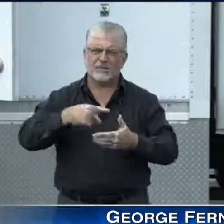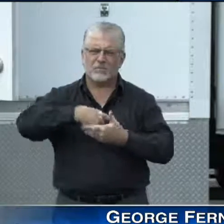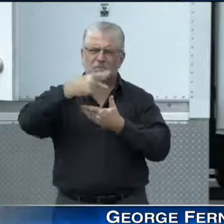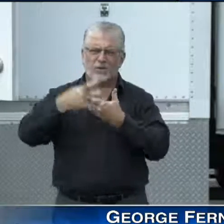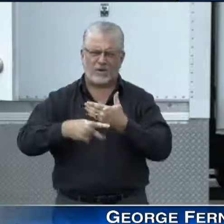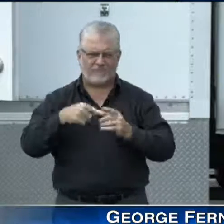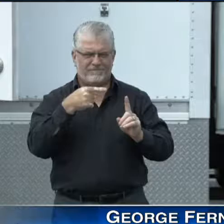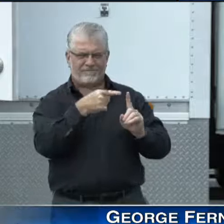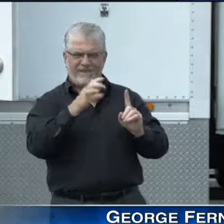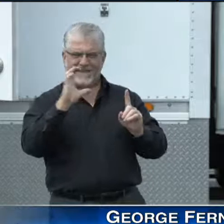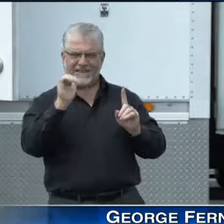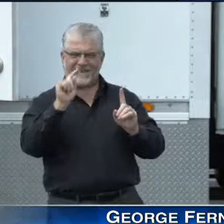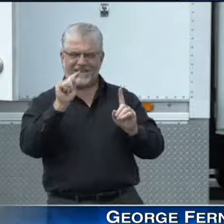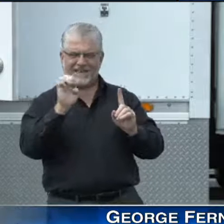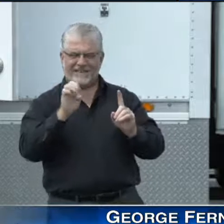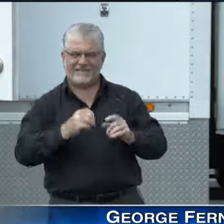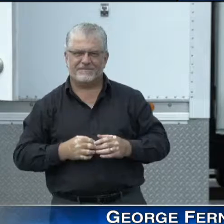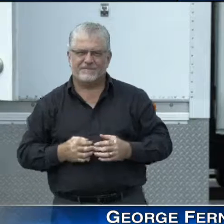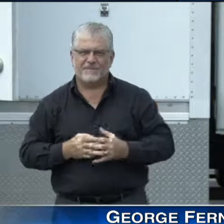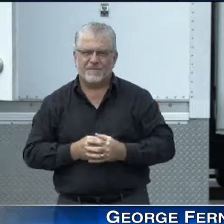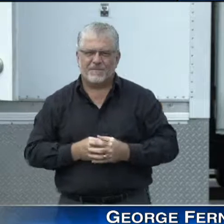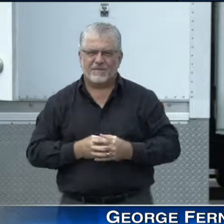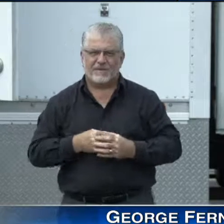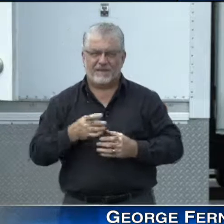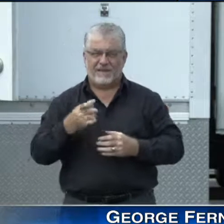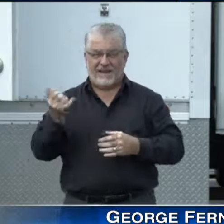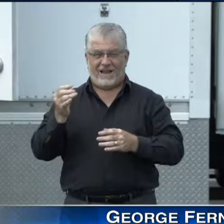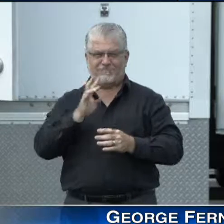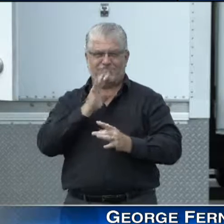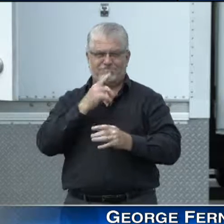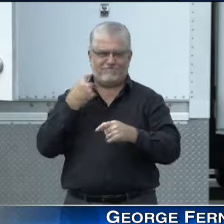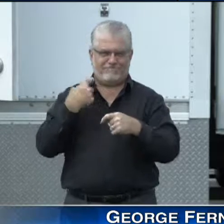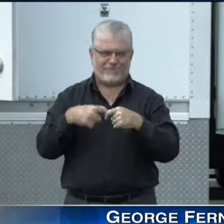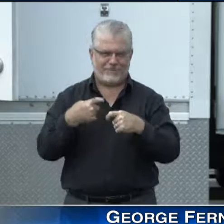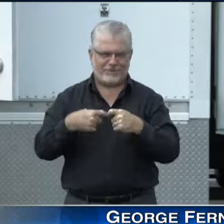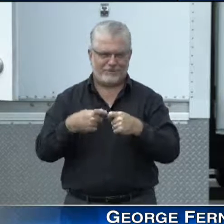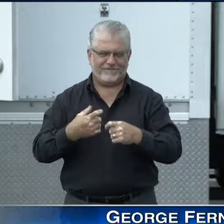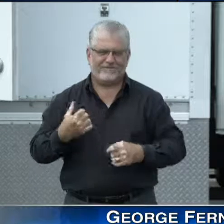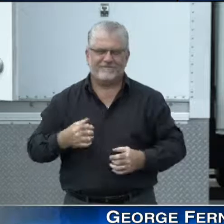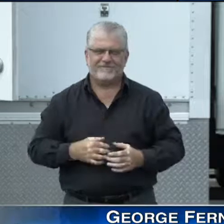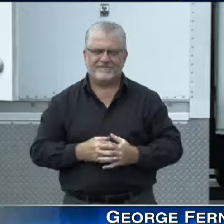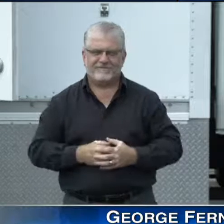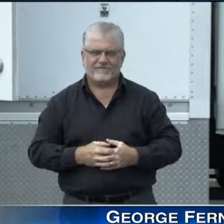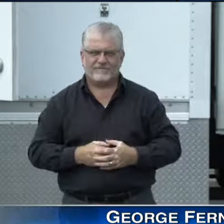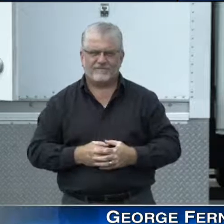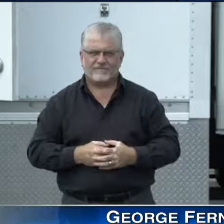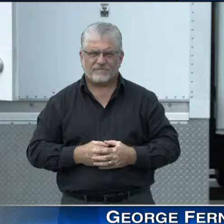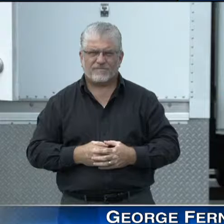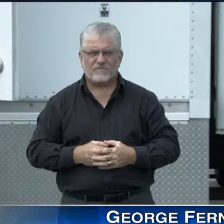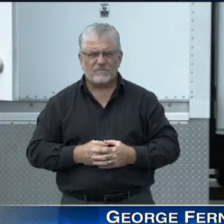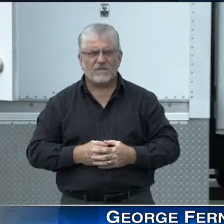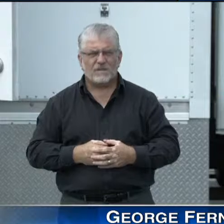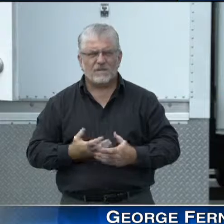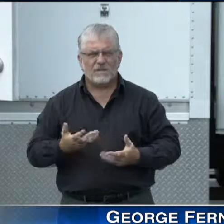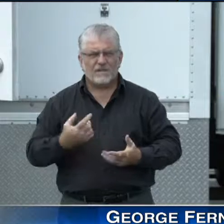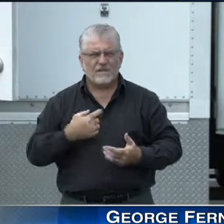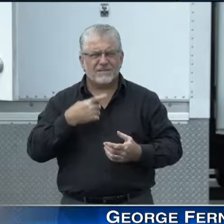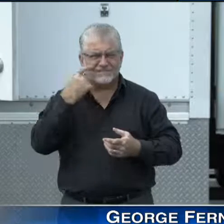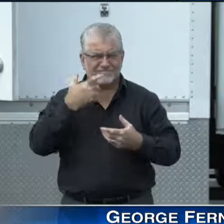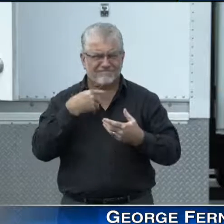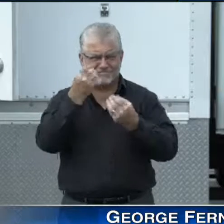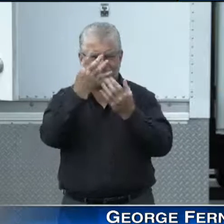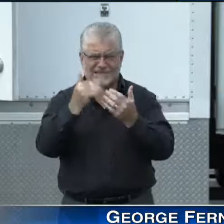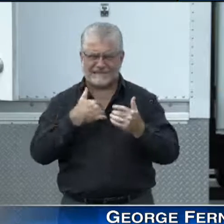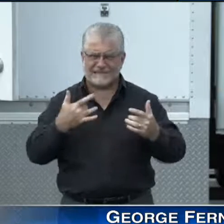Hola. Words cannot fully express how grateful and excited I am to be here today, representing Latino